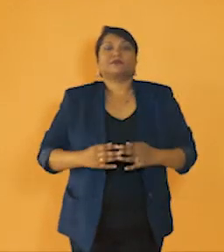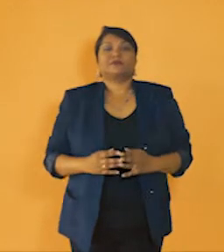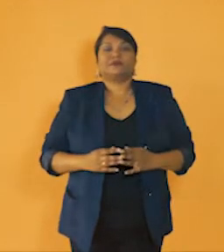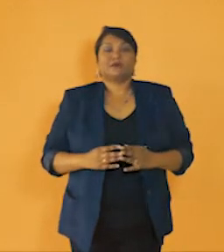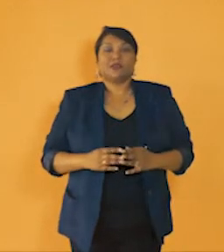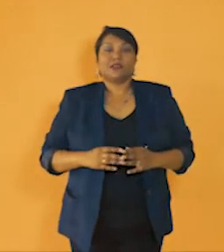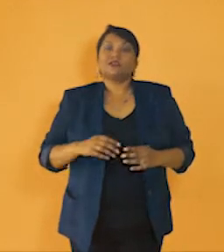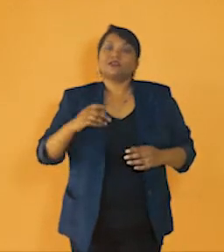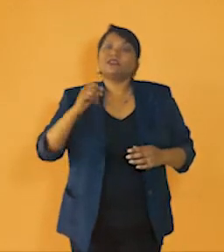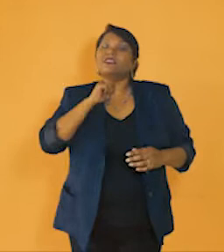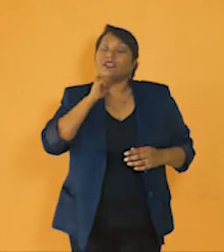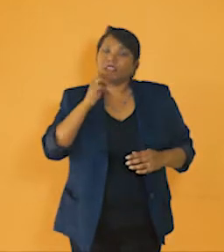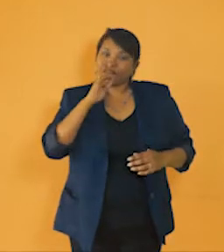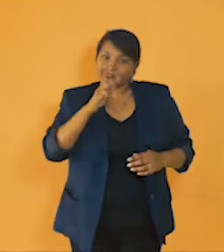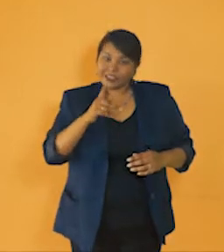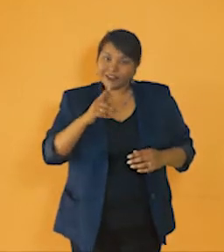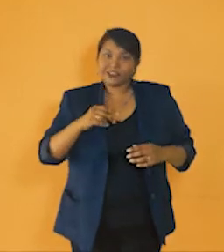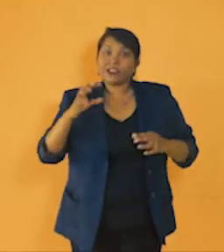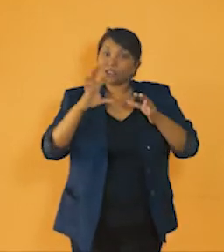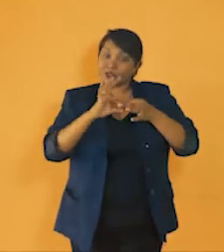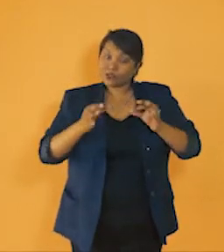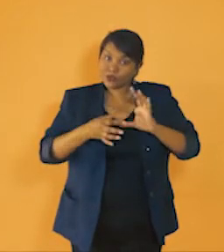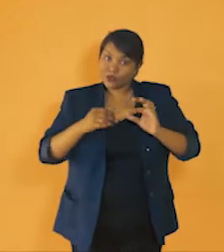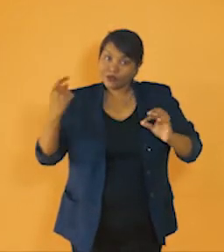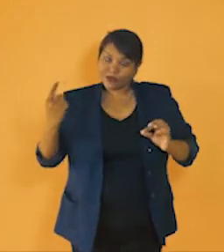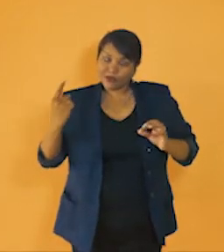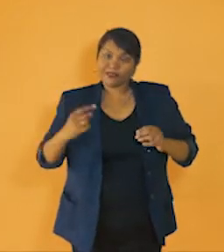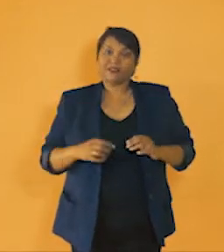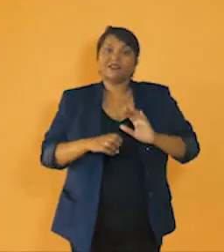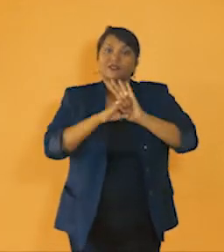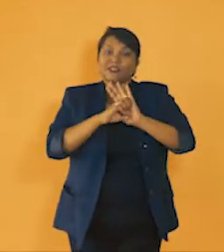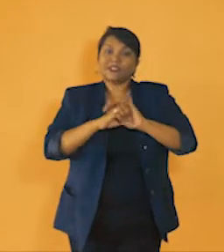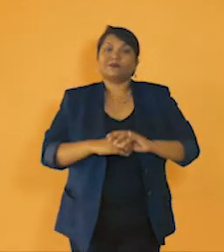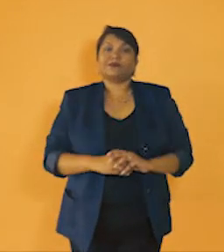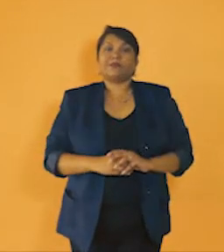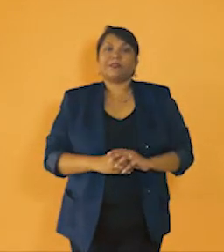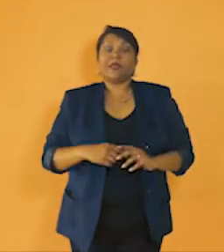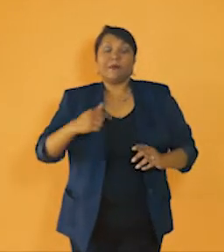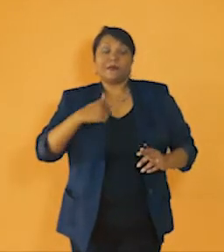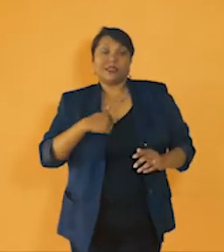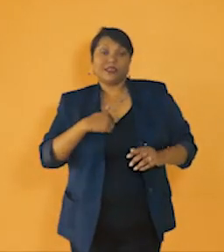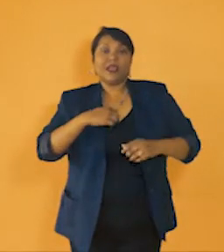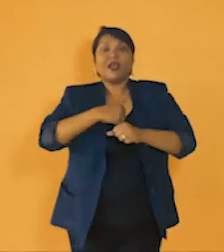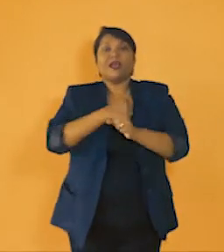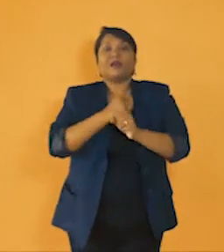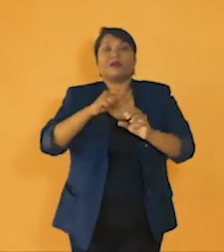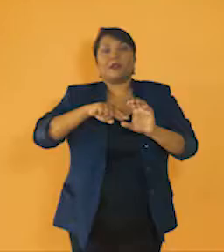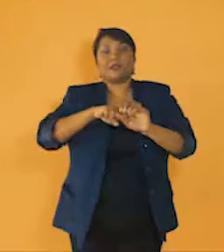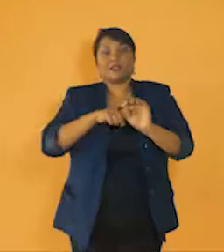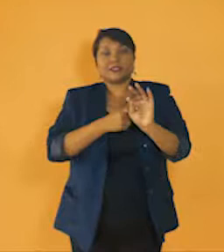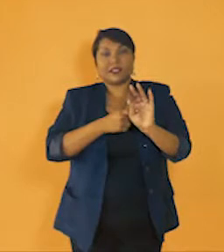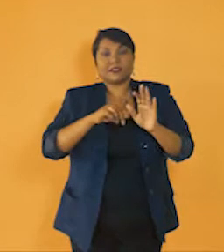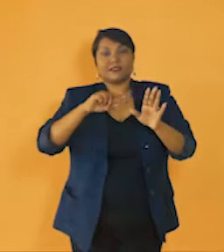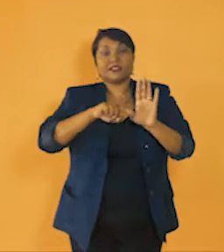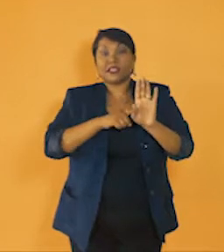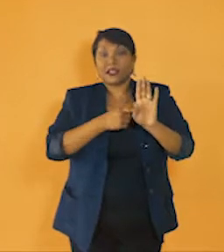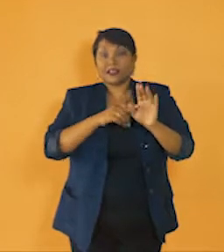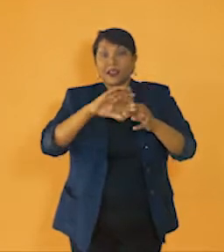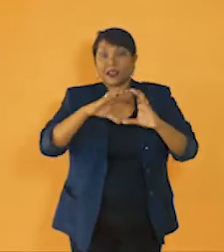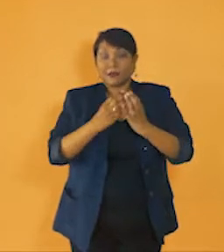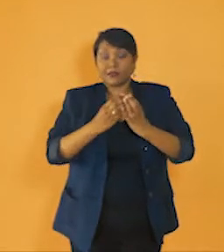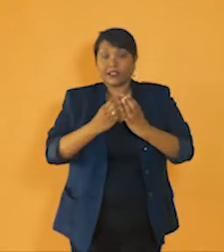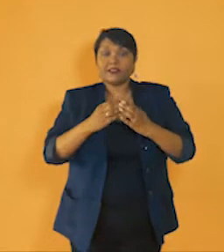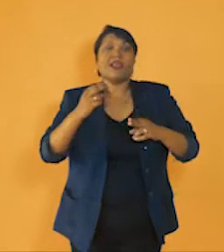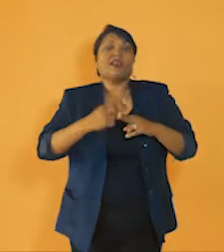me to buy the token after. I'm starting a company, we're going to call it the Trinity Ferry Service. And I need